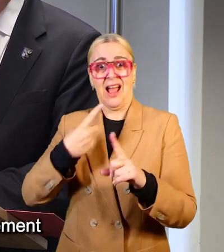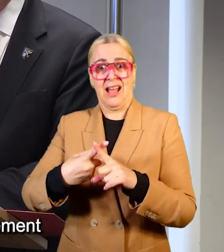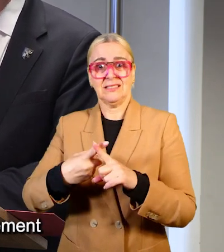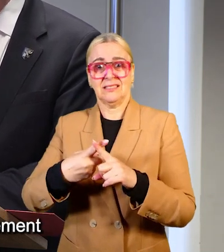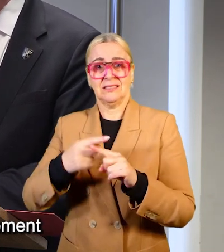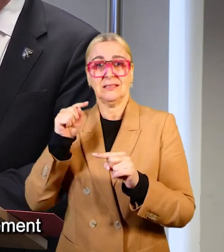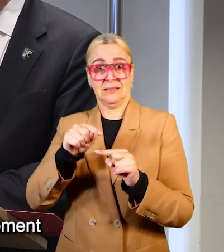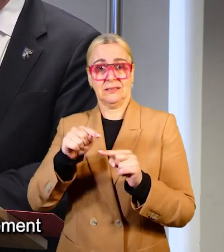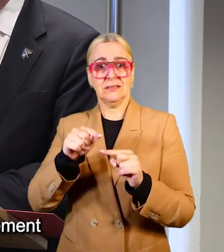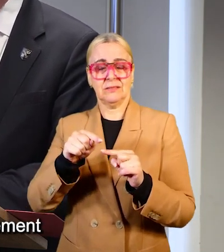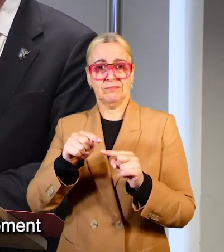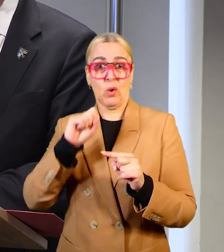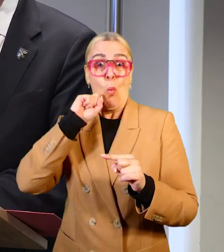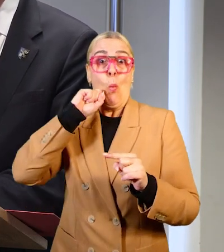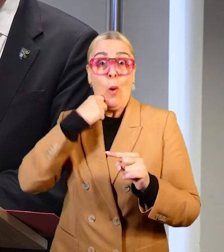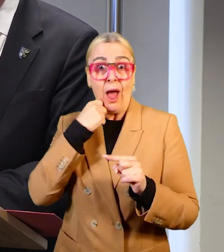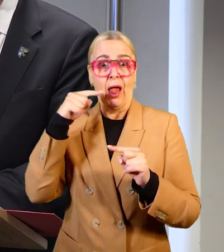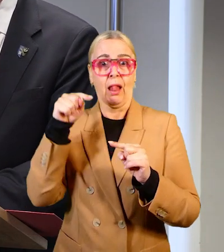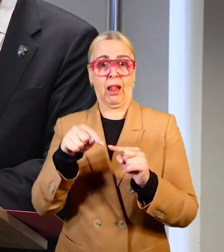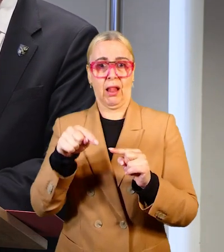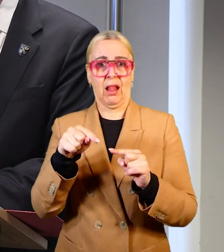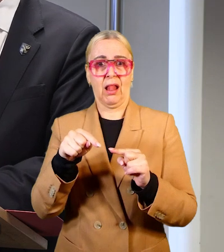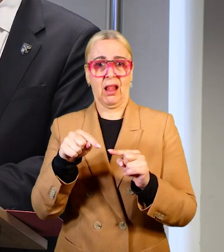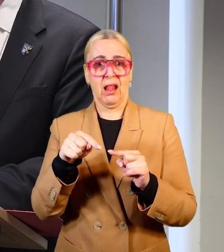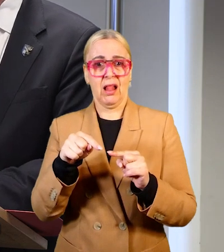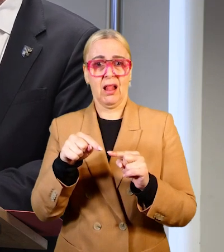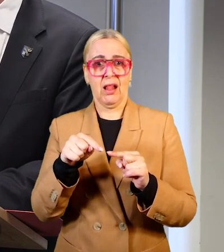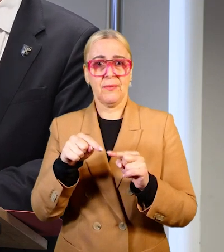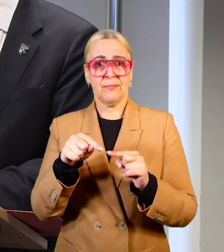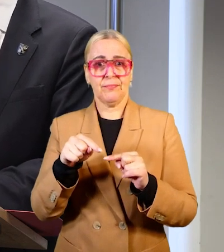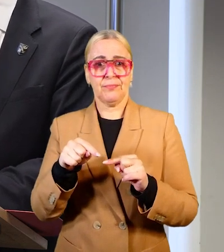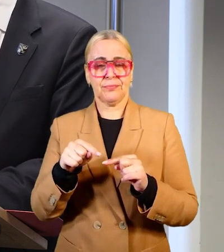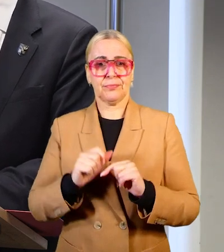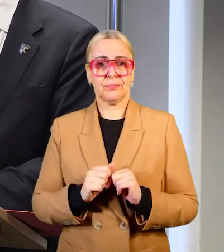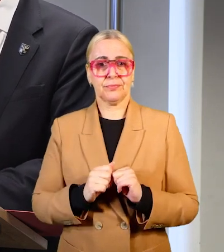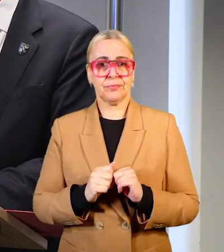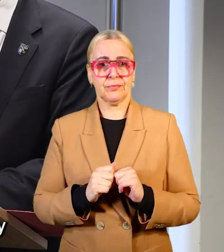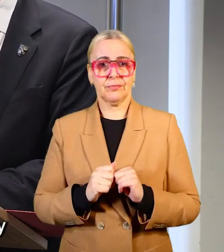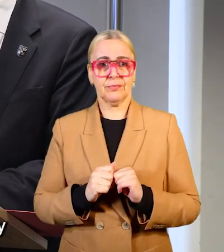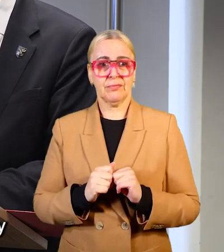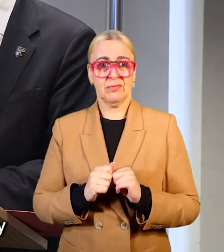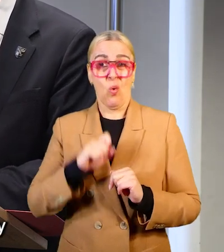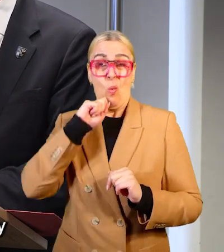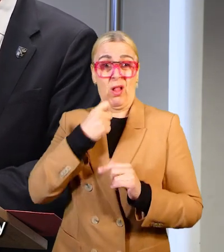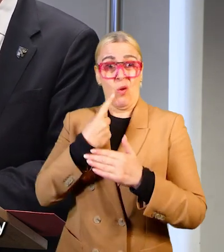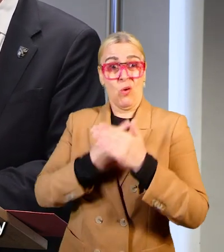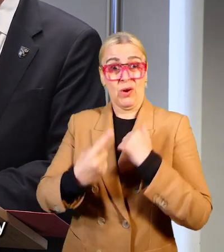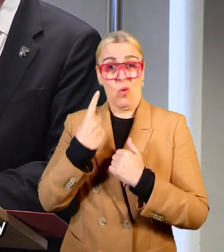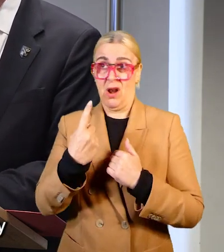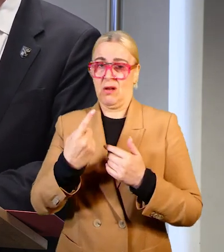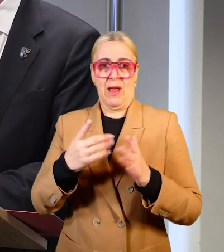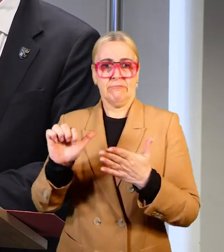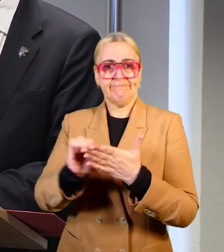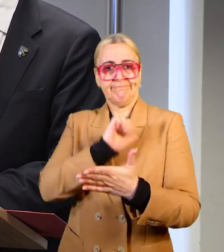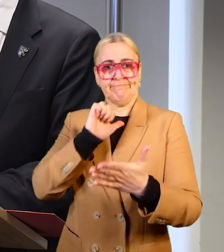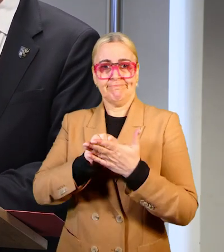The government's recent funding settlement for local government demonstrated their clear intention that council tax will be the only